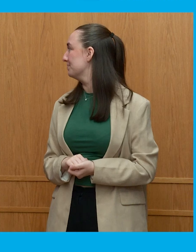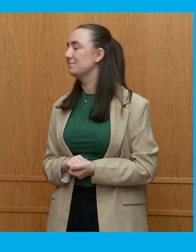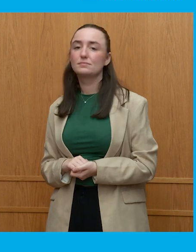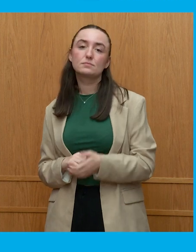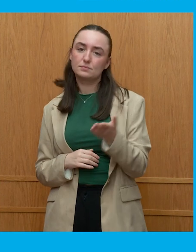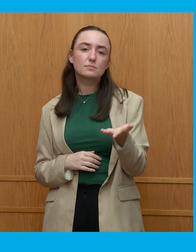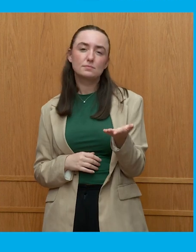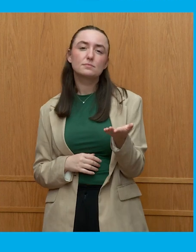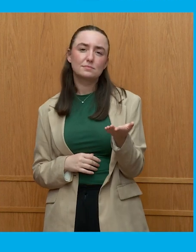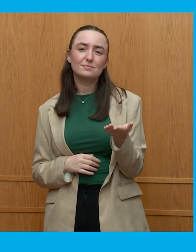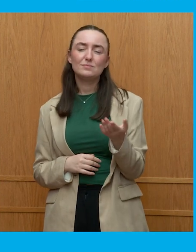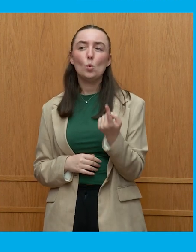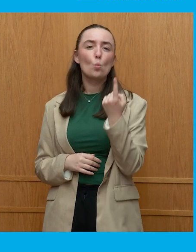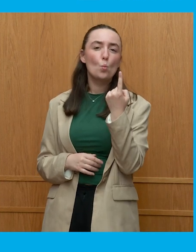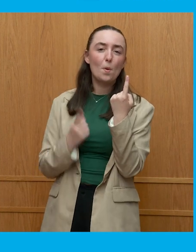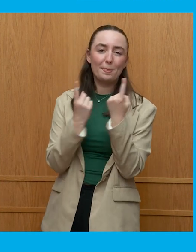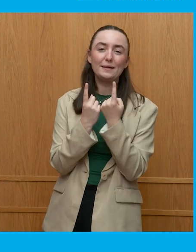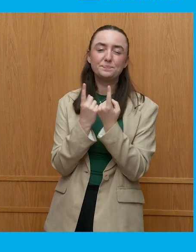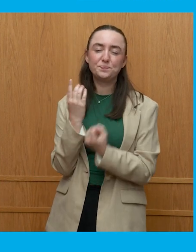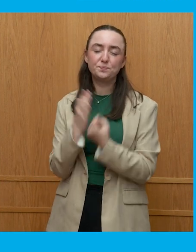there was one thing